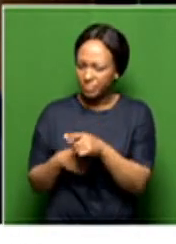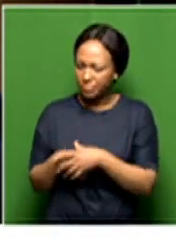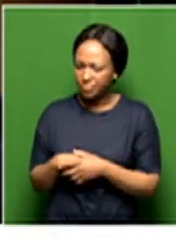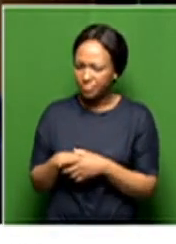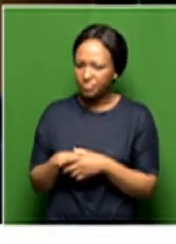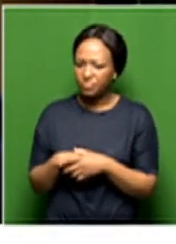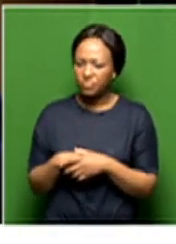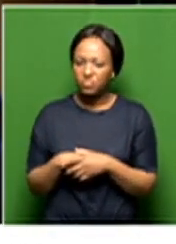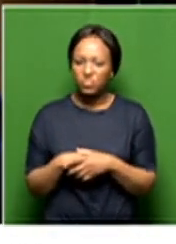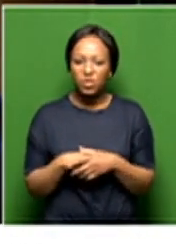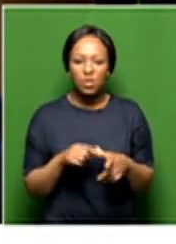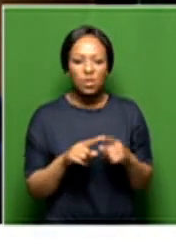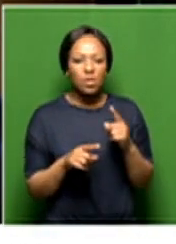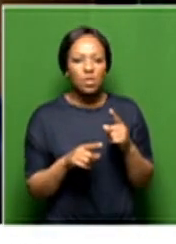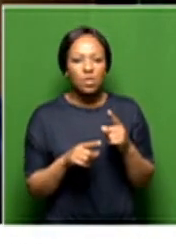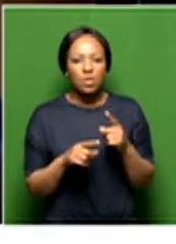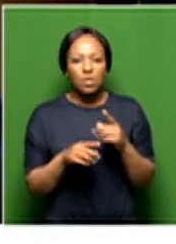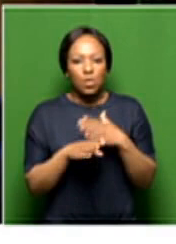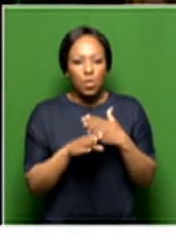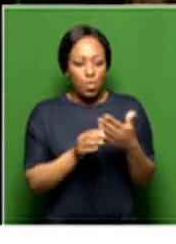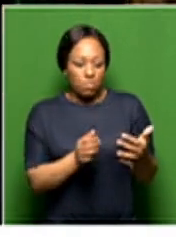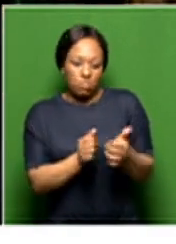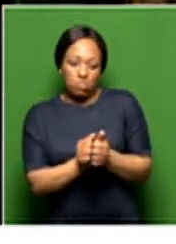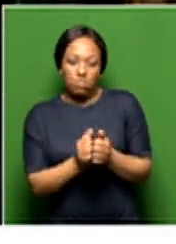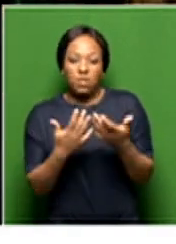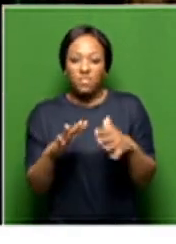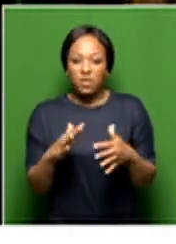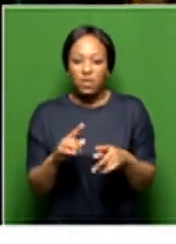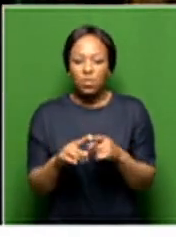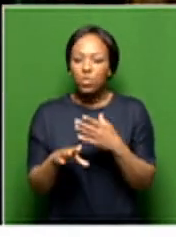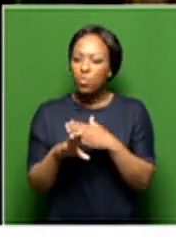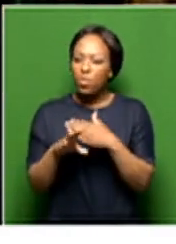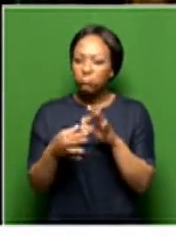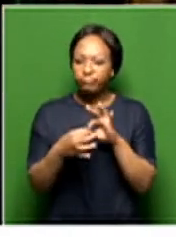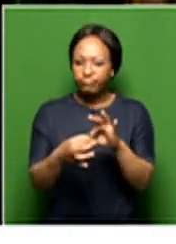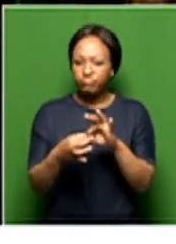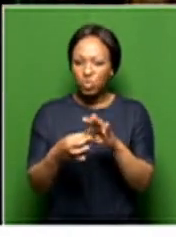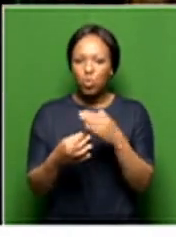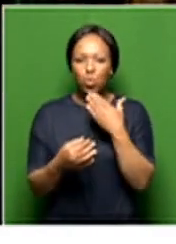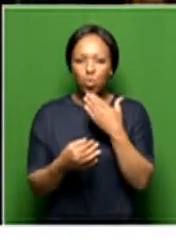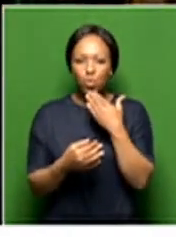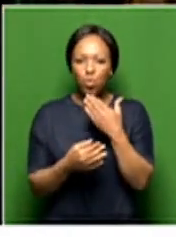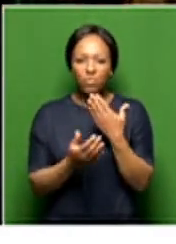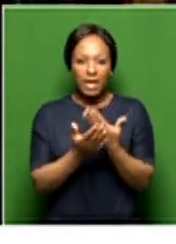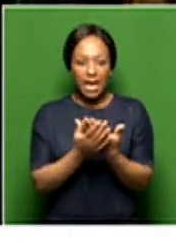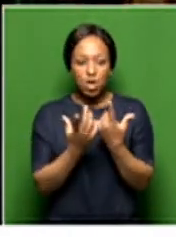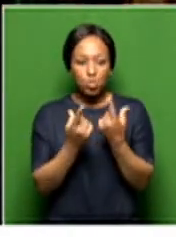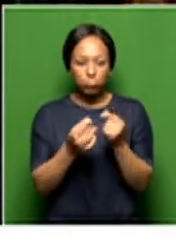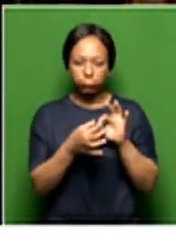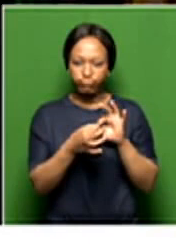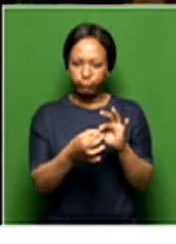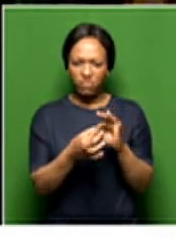I think Coalition. We've had a great relationship with Can Do for a couple of years